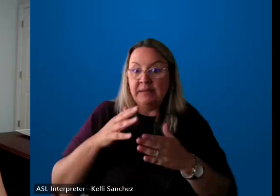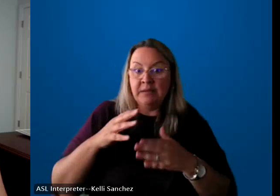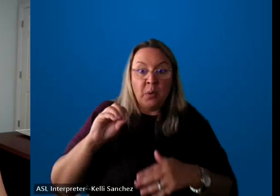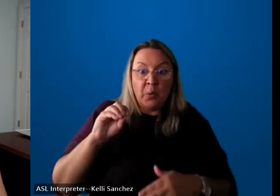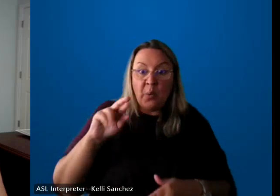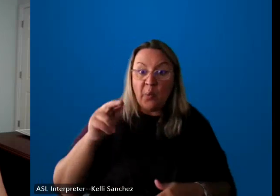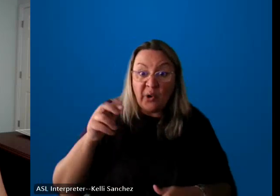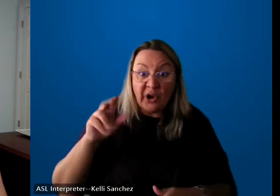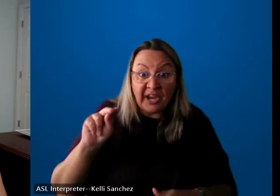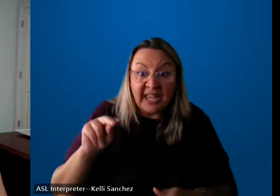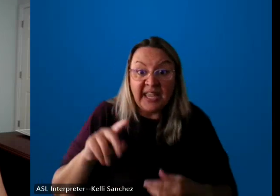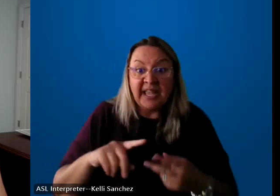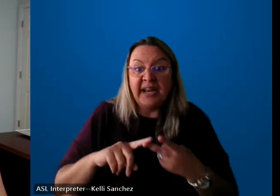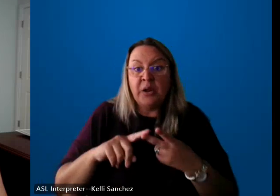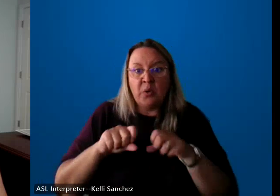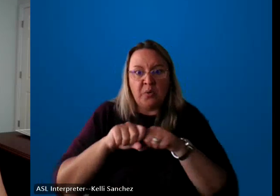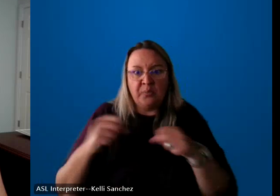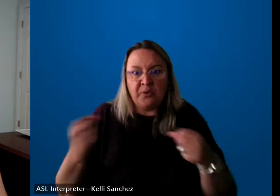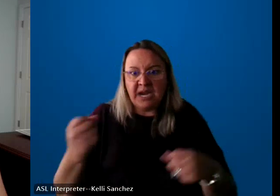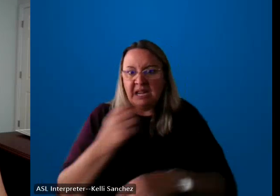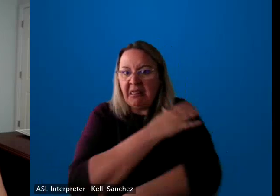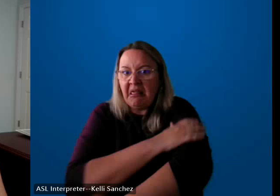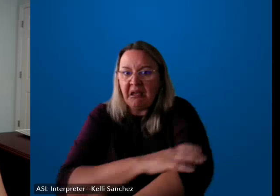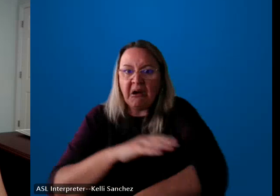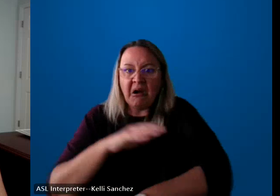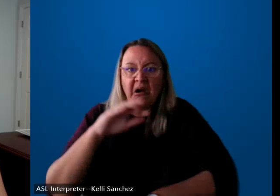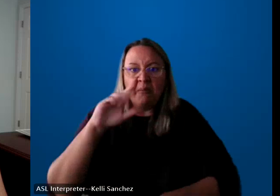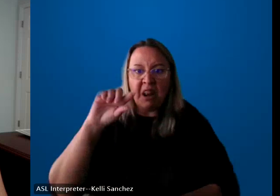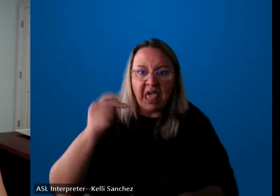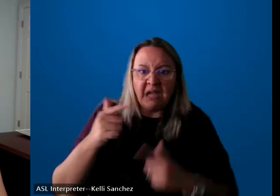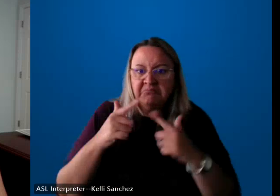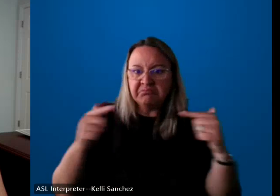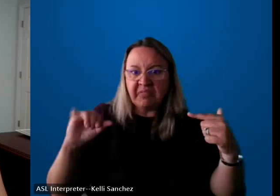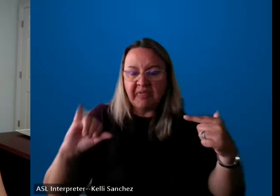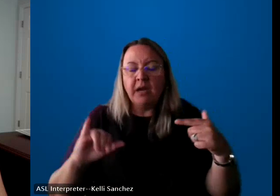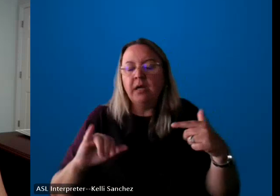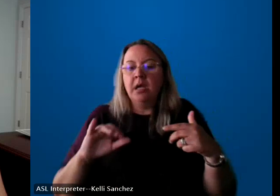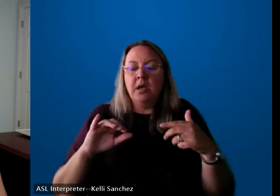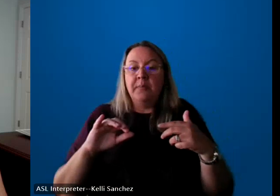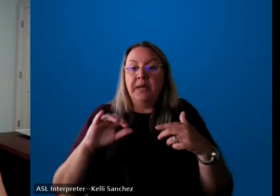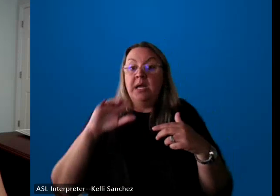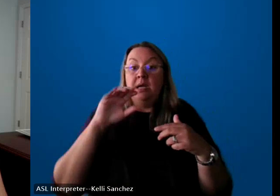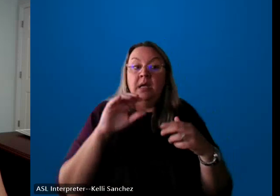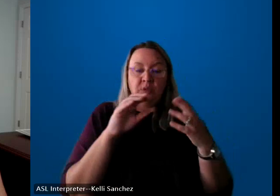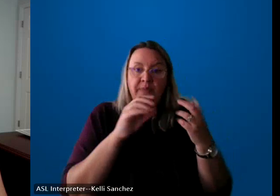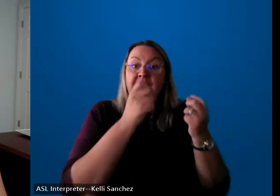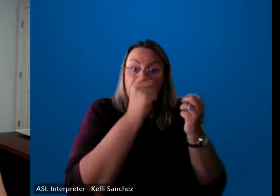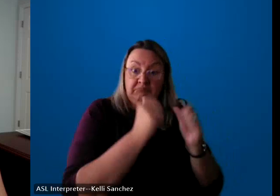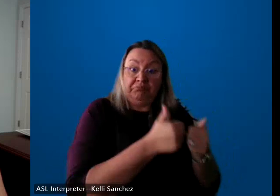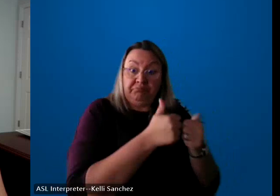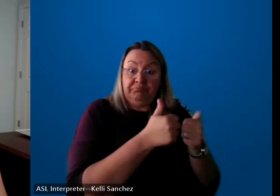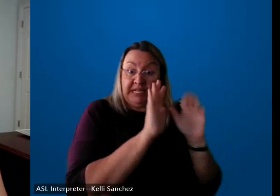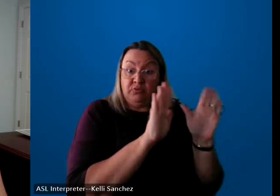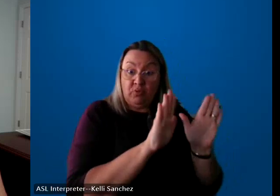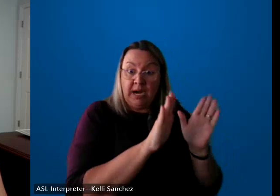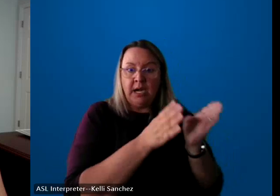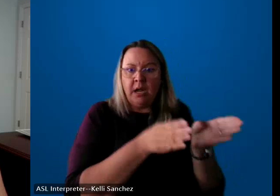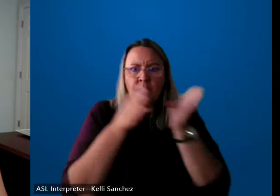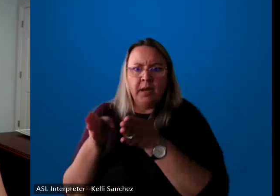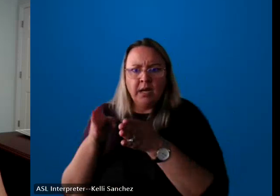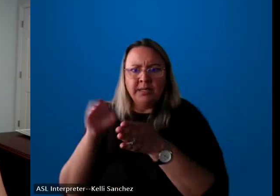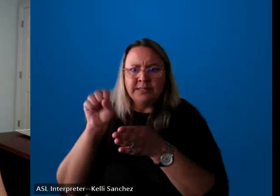a limb. And we just haven't quite achieved that with substance use disorder yet. And so,